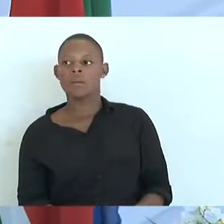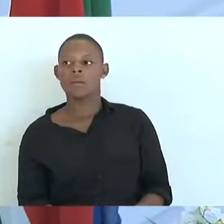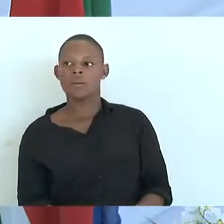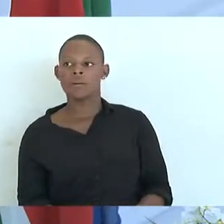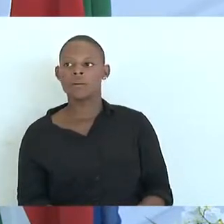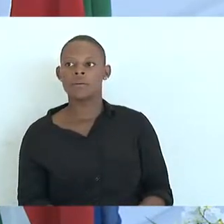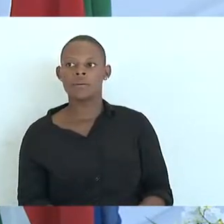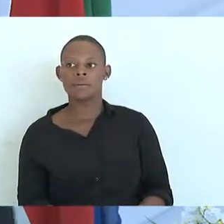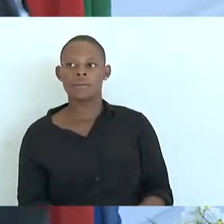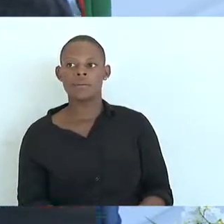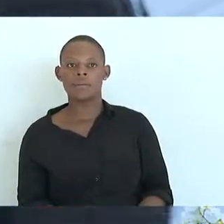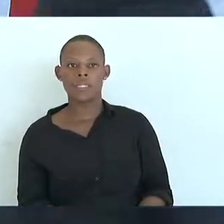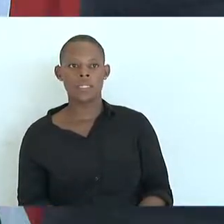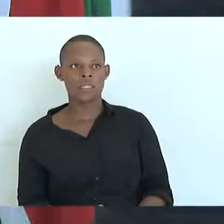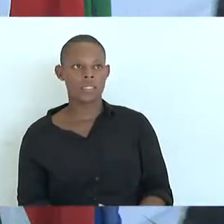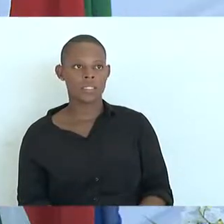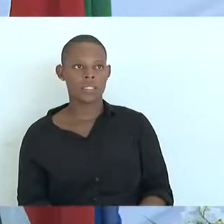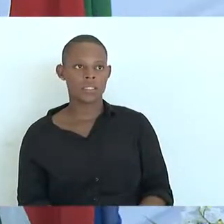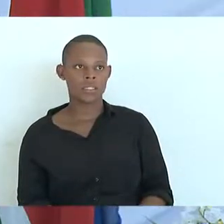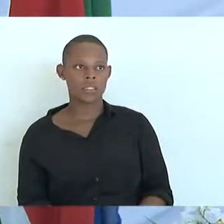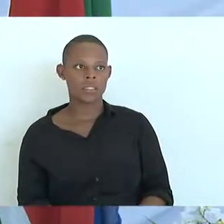Oh.